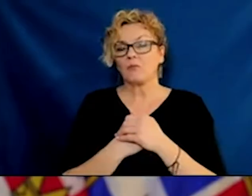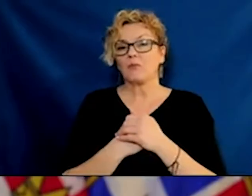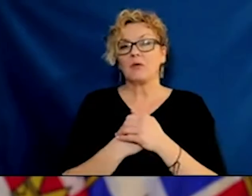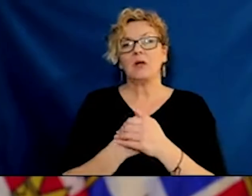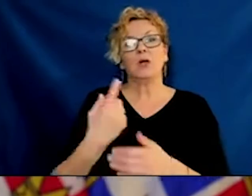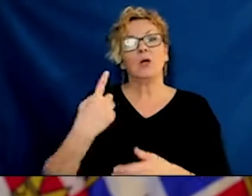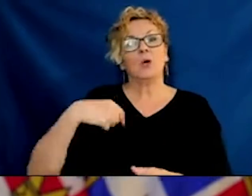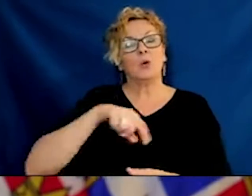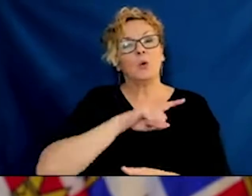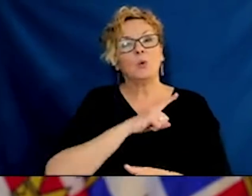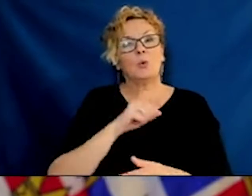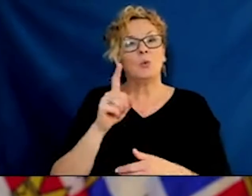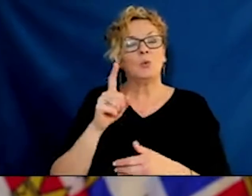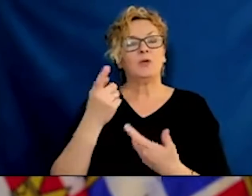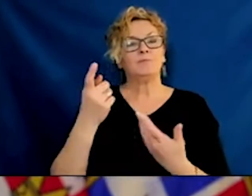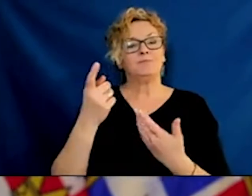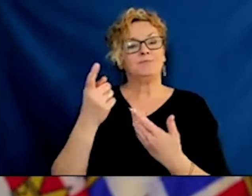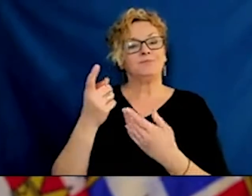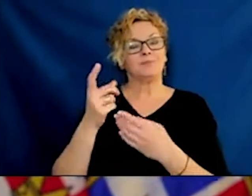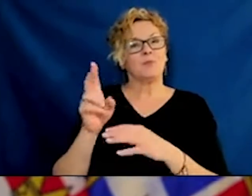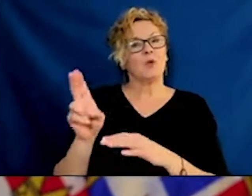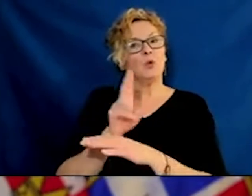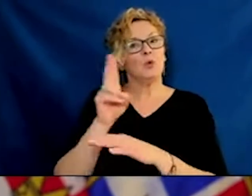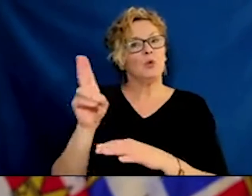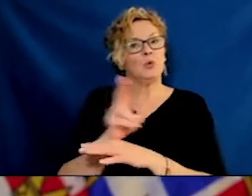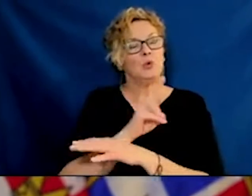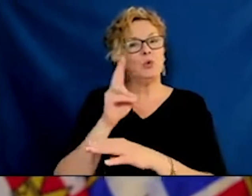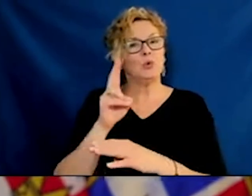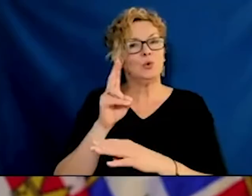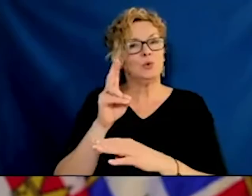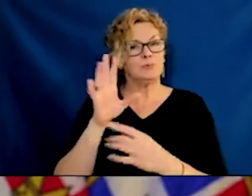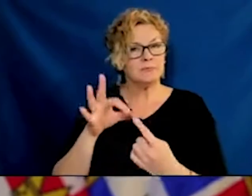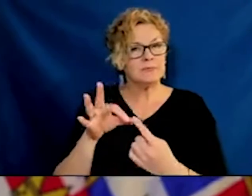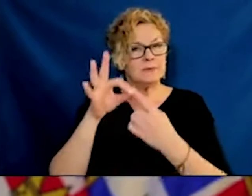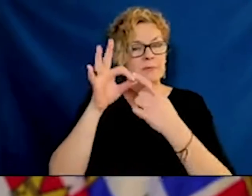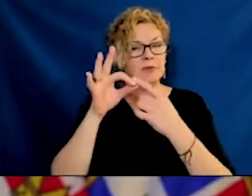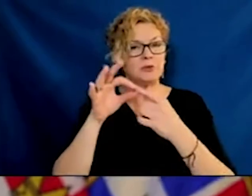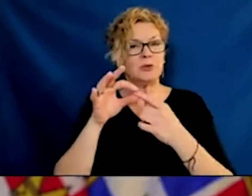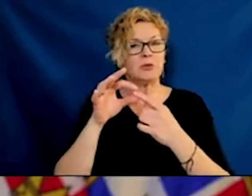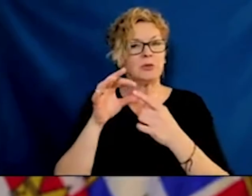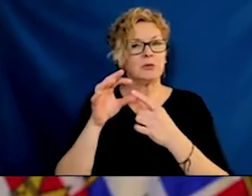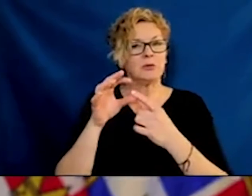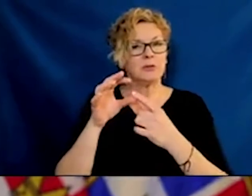we've been following in British Columbia and reporting nationally,